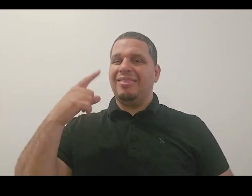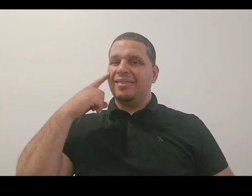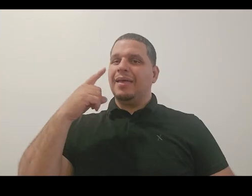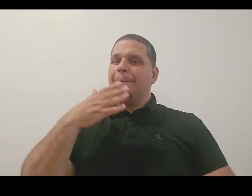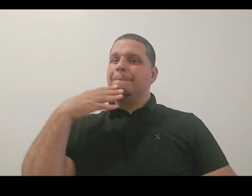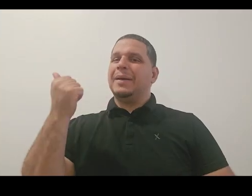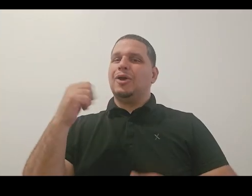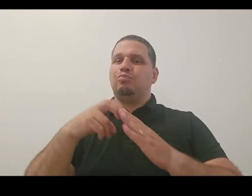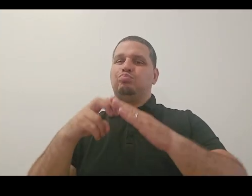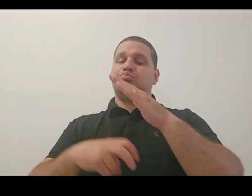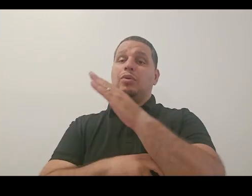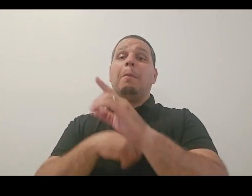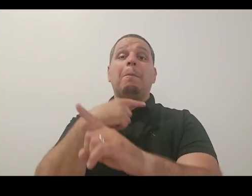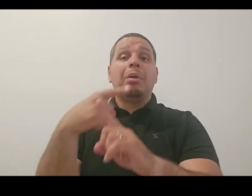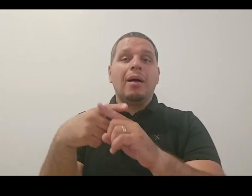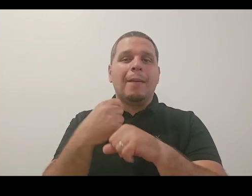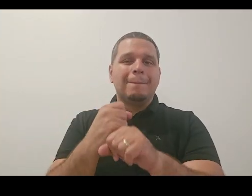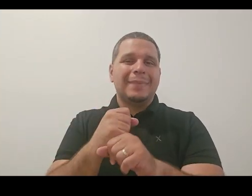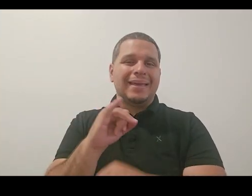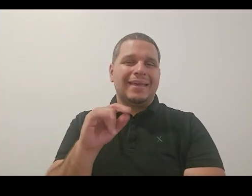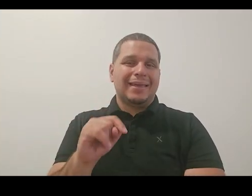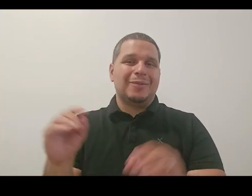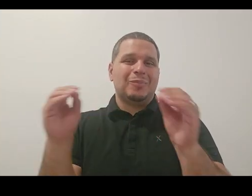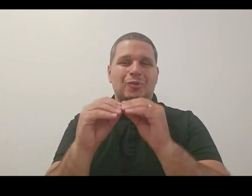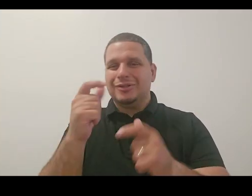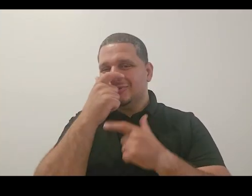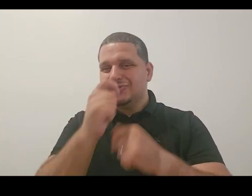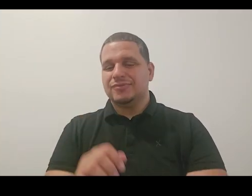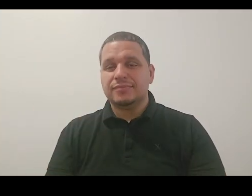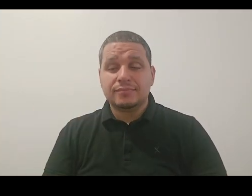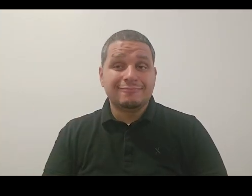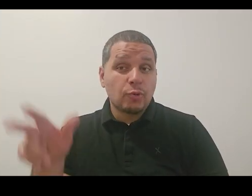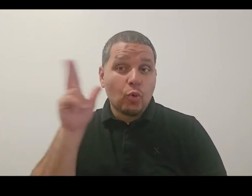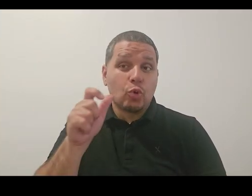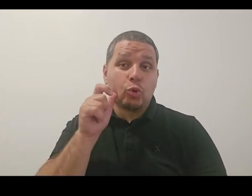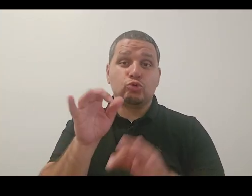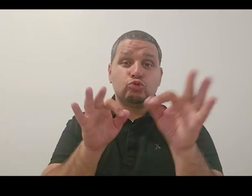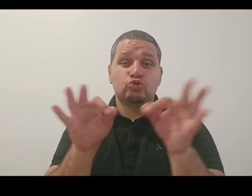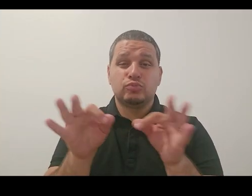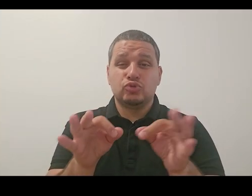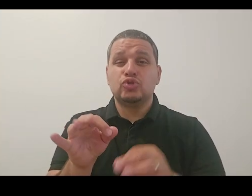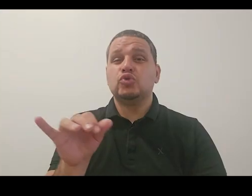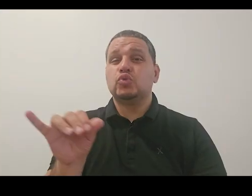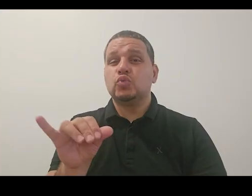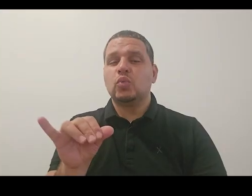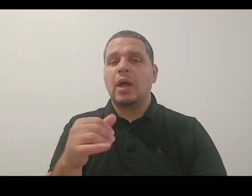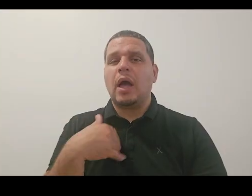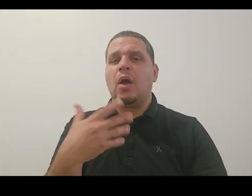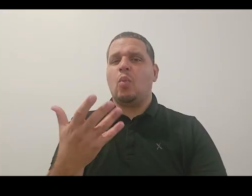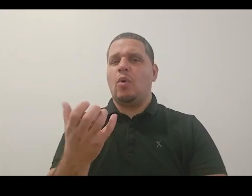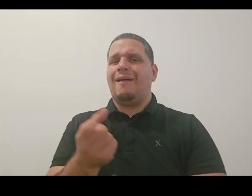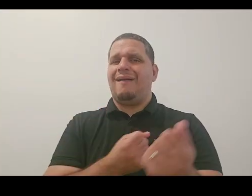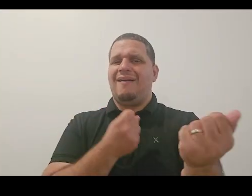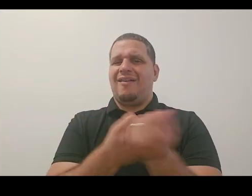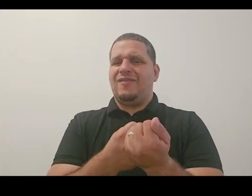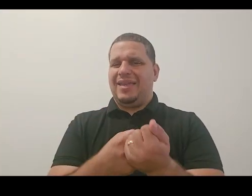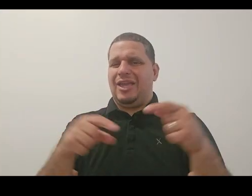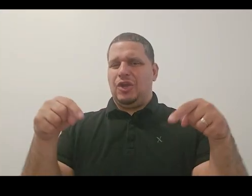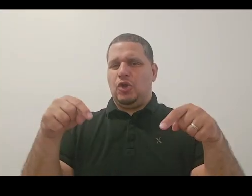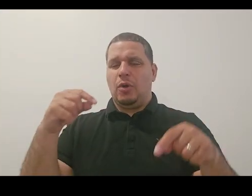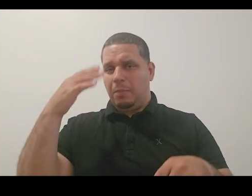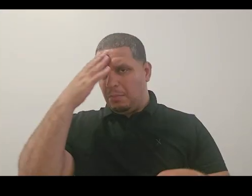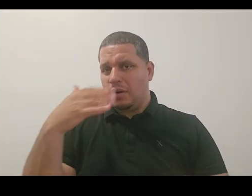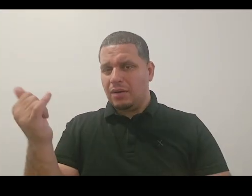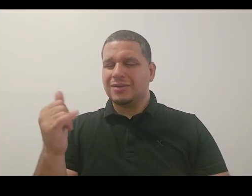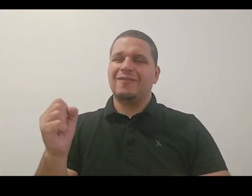creates a better bridge, but also makes it more interesting. And then also audio descriptions are something that I want to